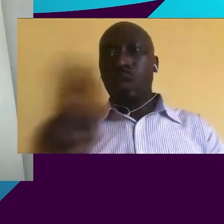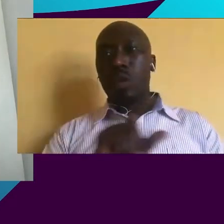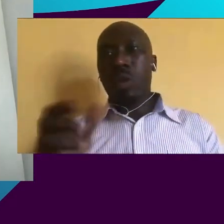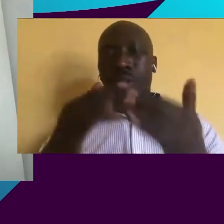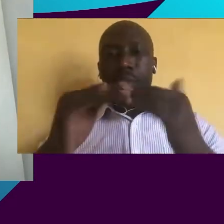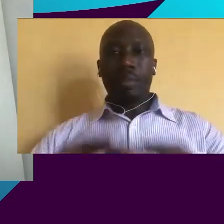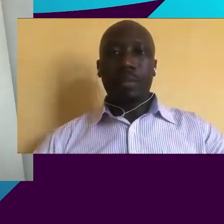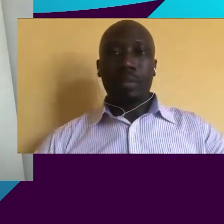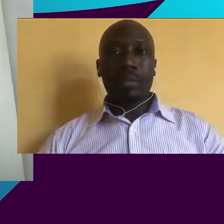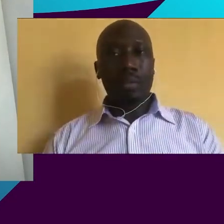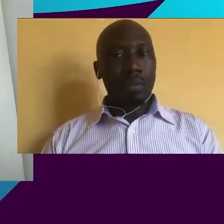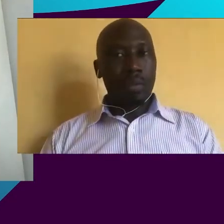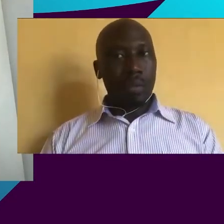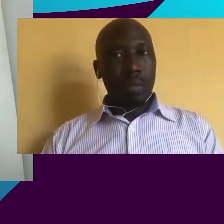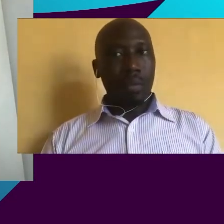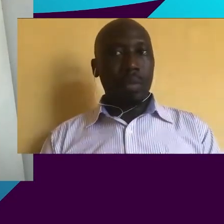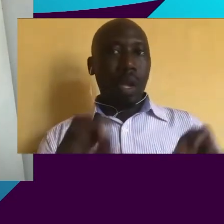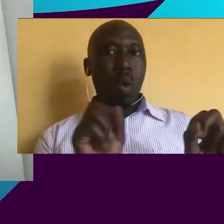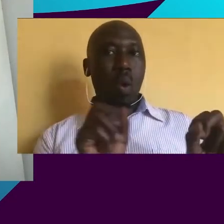Okay.